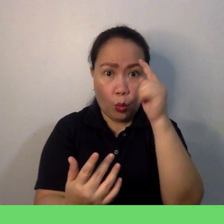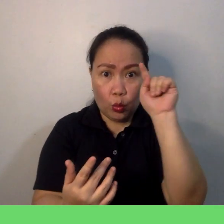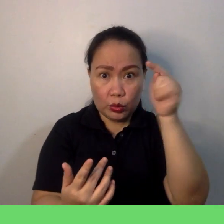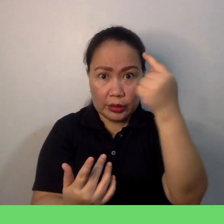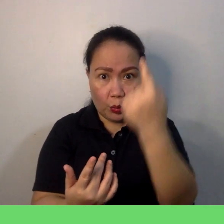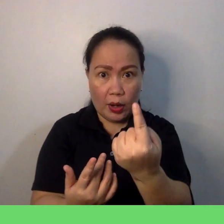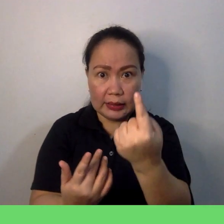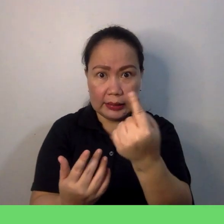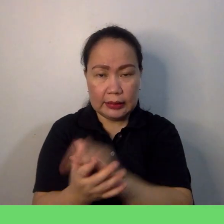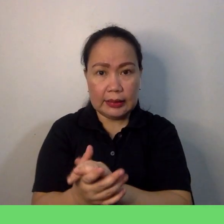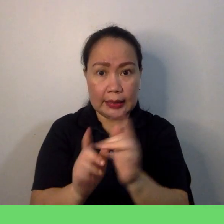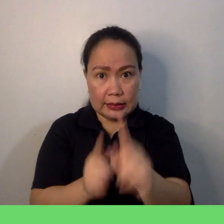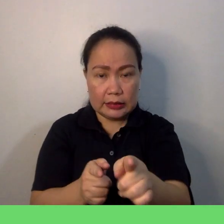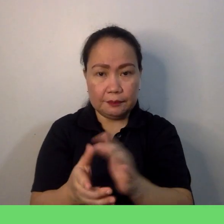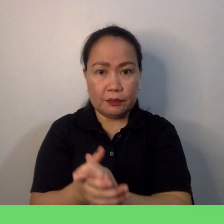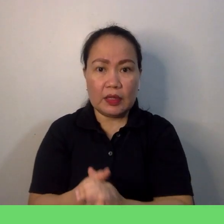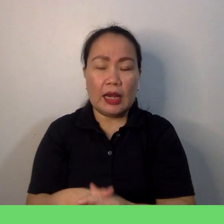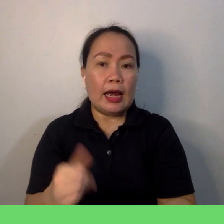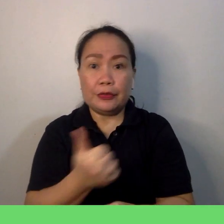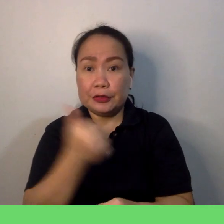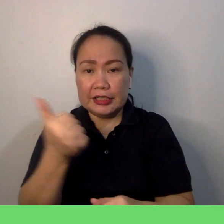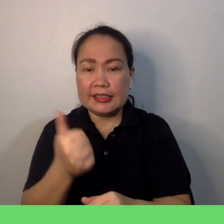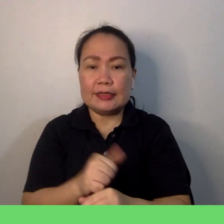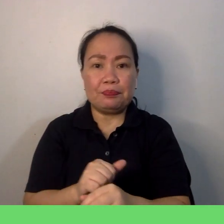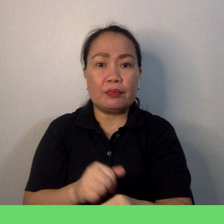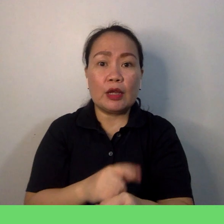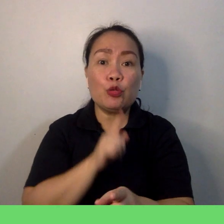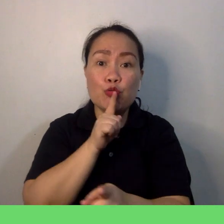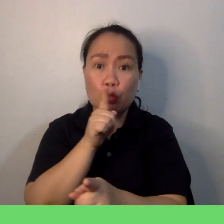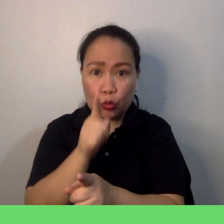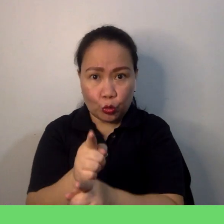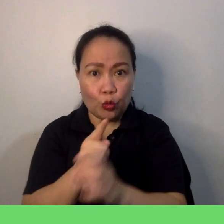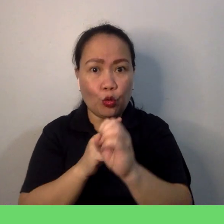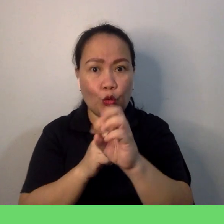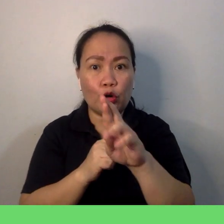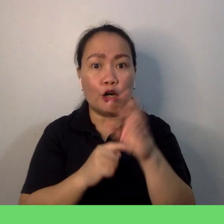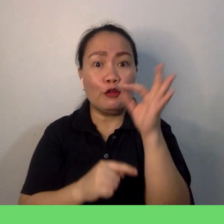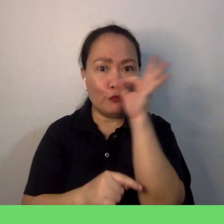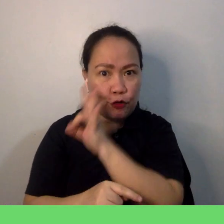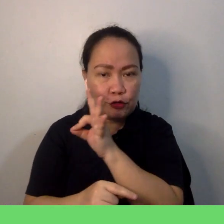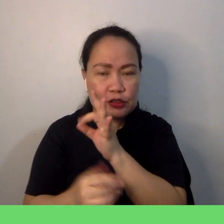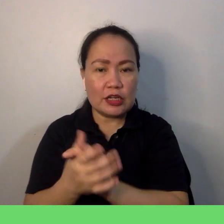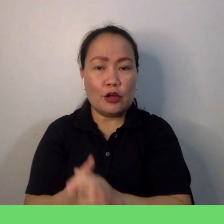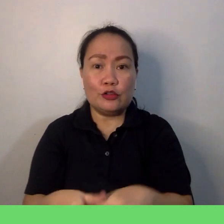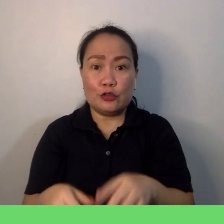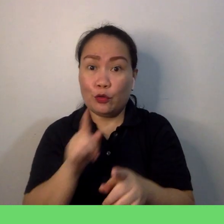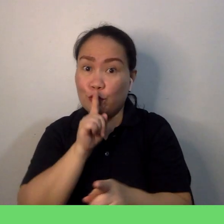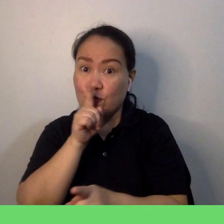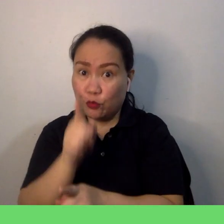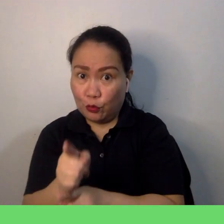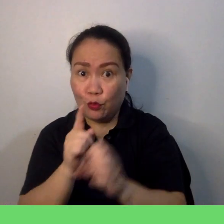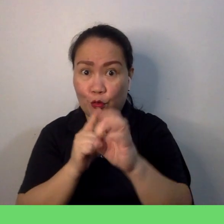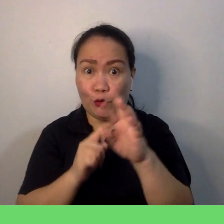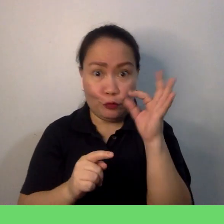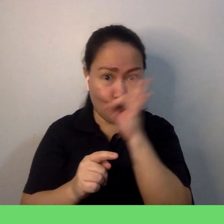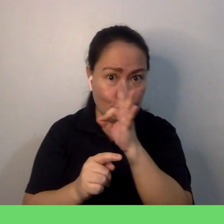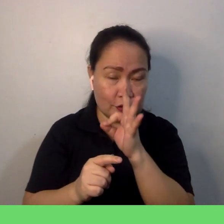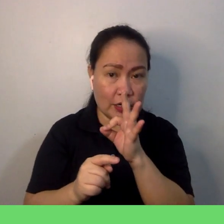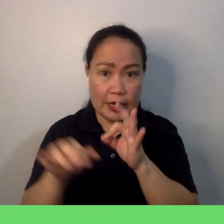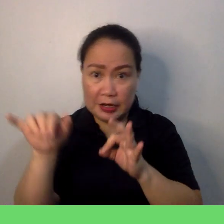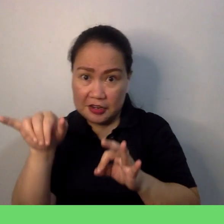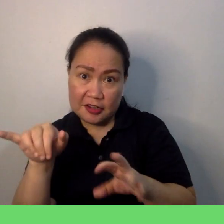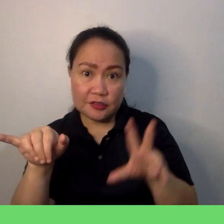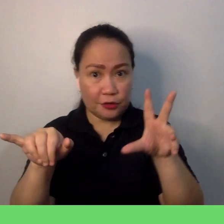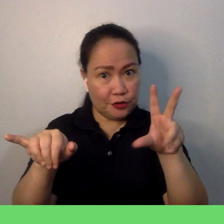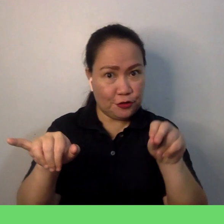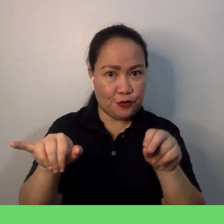pipiliin na sagot. Another is yung true or false. So, kapag true or false, it's either true or false lang po ang sagot natin. Yes or